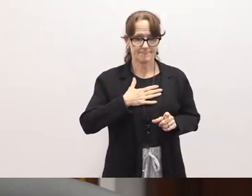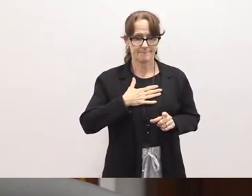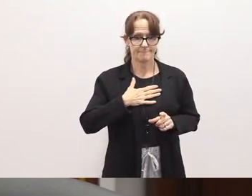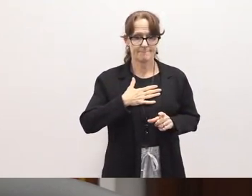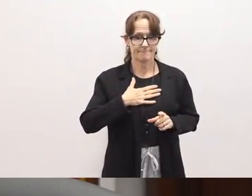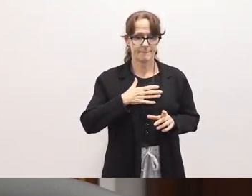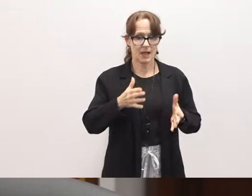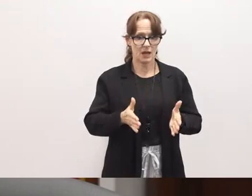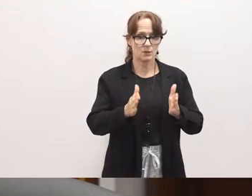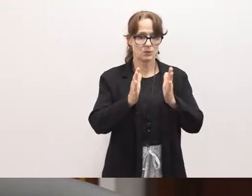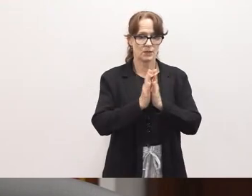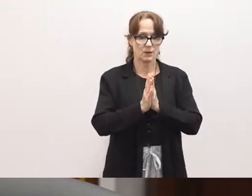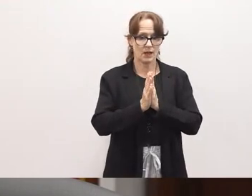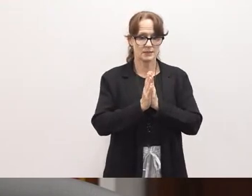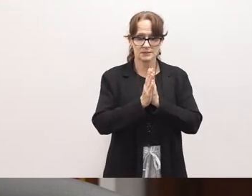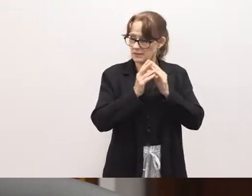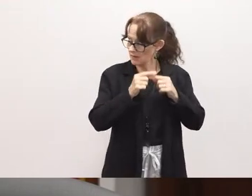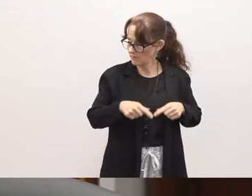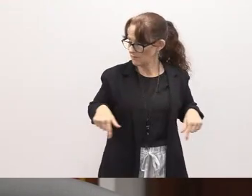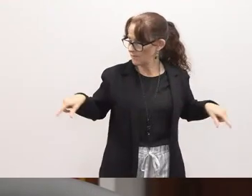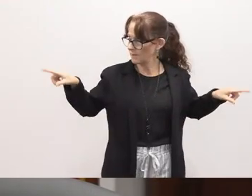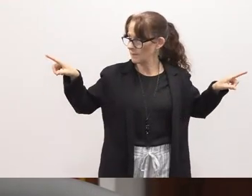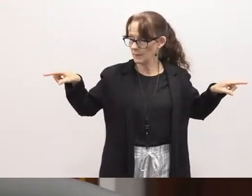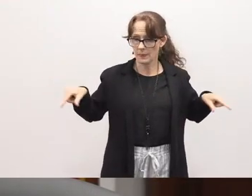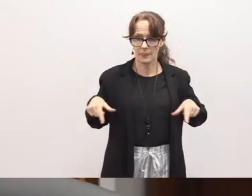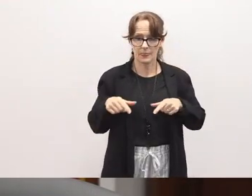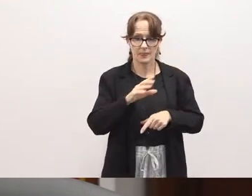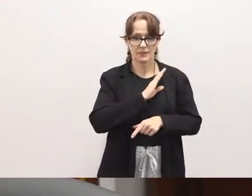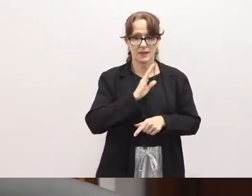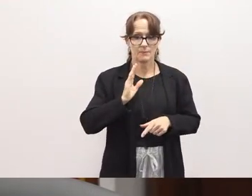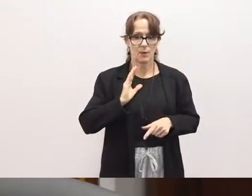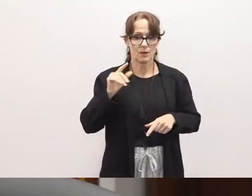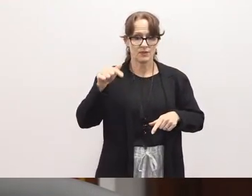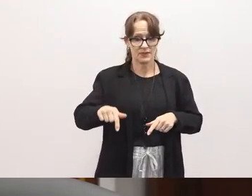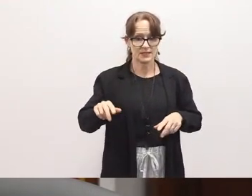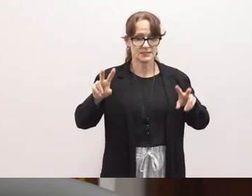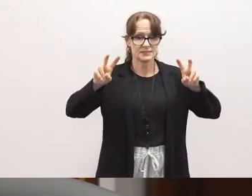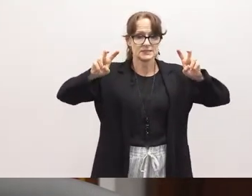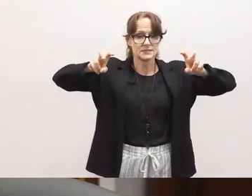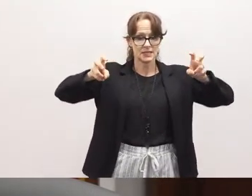My request of my colleagues is, and we have clarification that for this item,